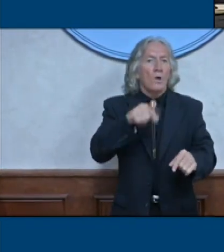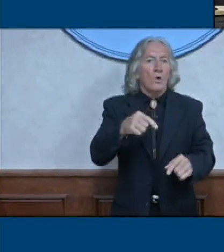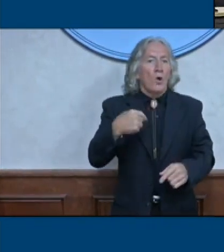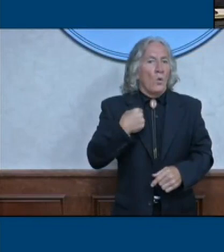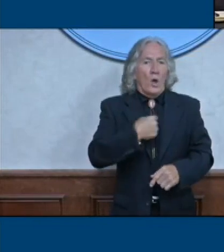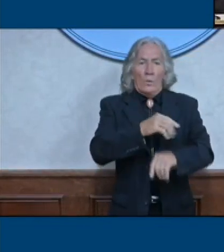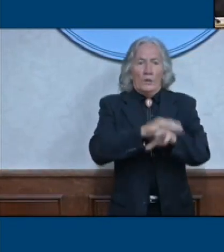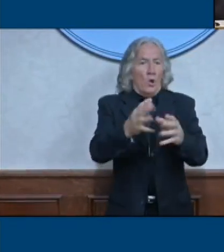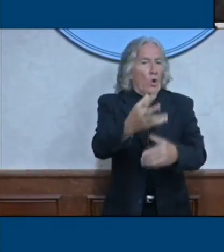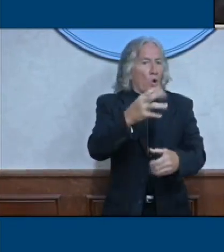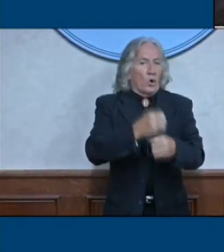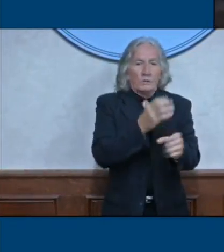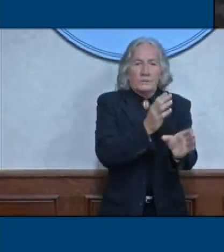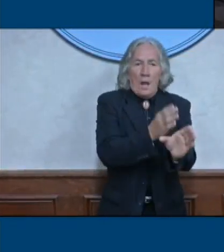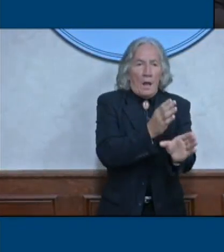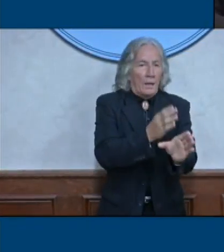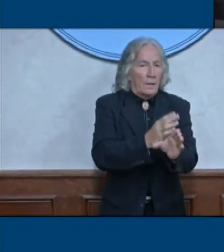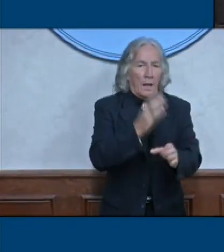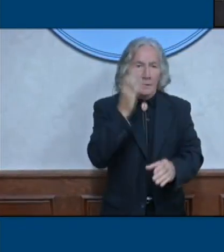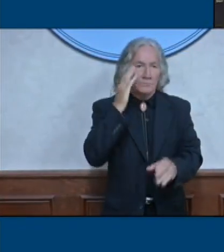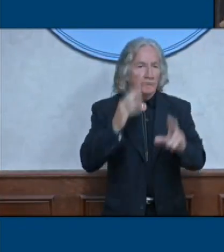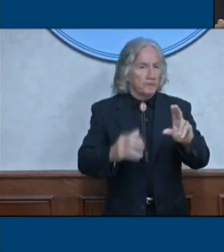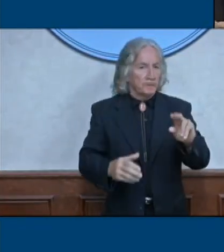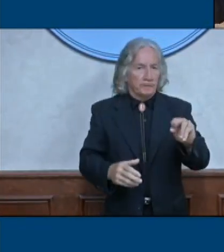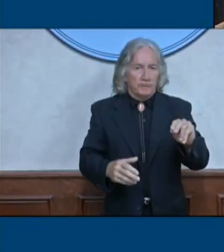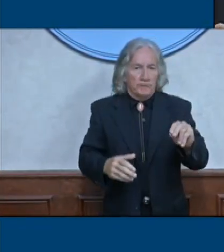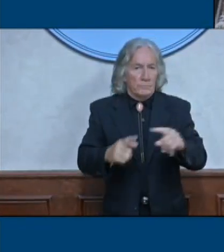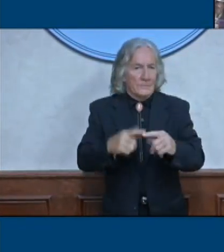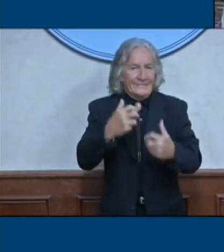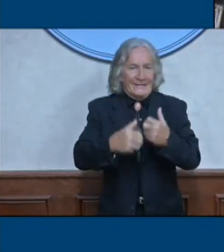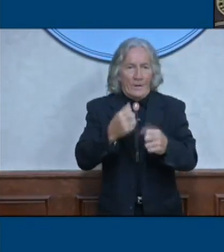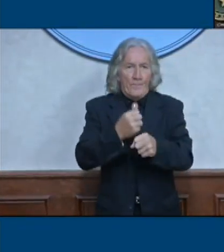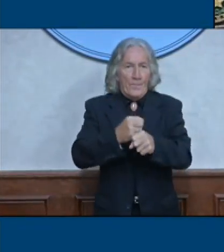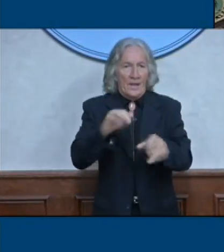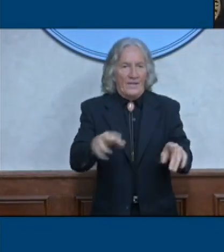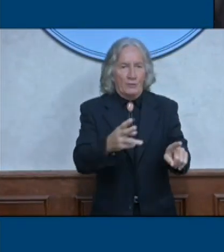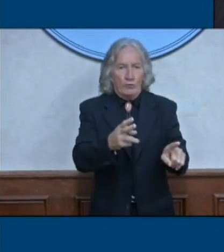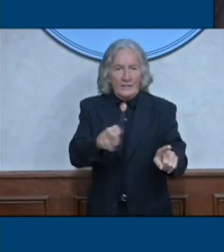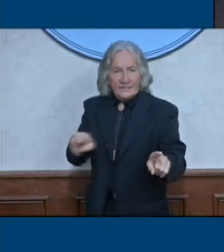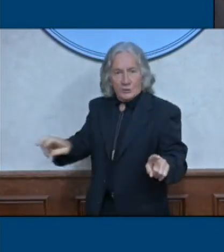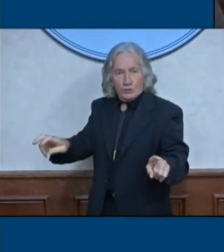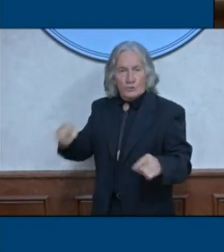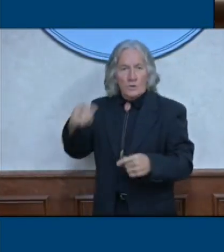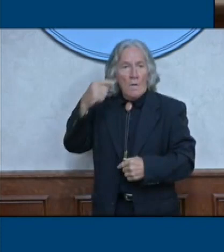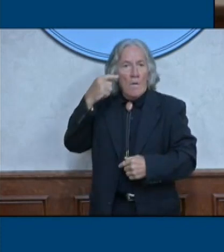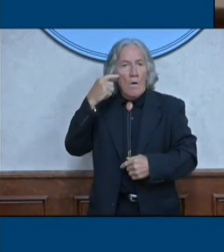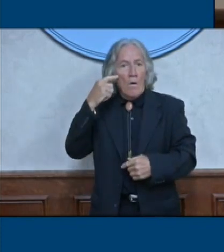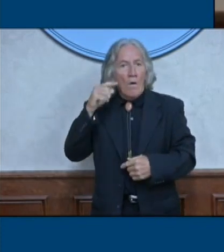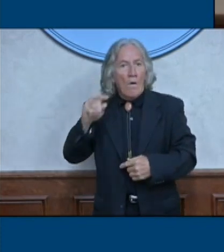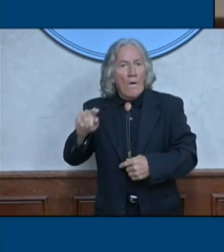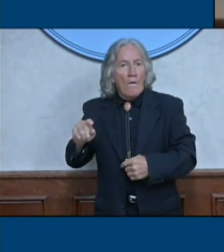one. We don't include psychiatric beds in there. It's too difficult to make that transition for